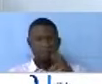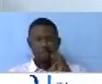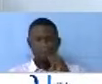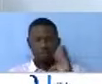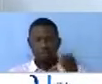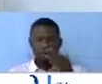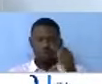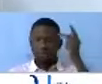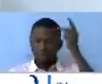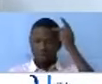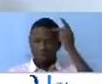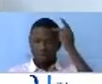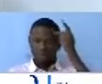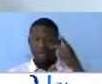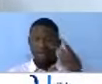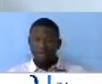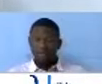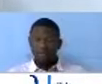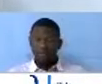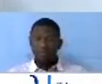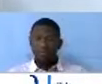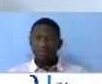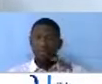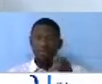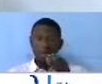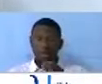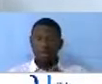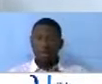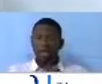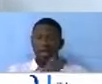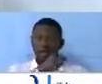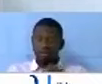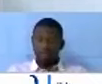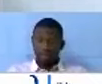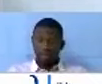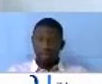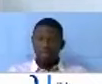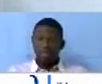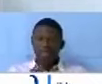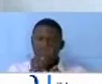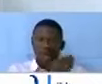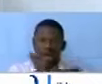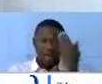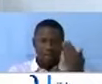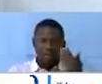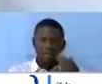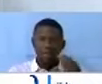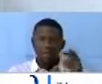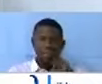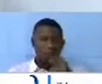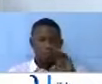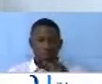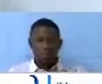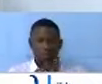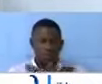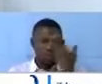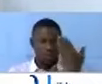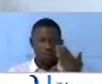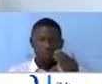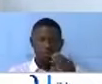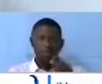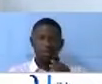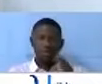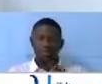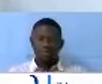ko fexé sax. You do me a favor. Ndax mën nga ma dimbalé. Only Monday morning. Alle altine ci suba. 7 o'clock. Bala 7. Rush to the